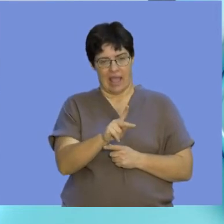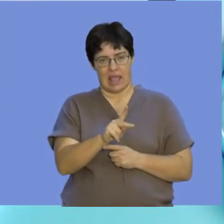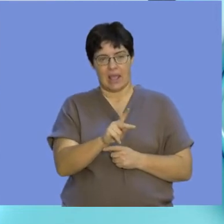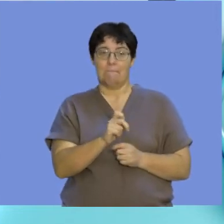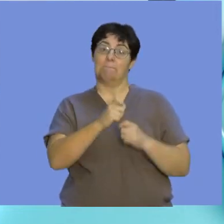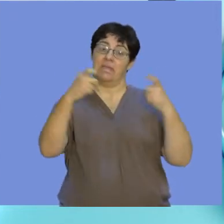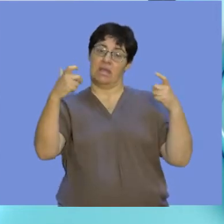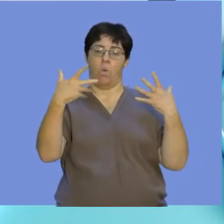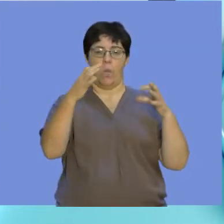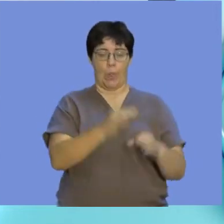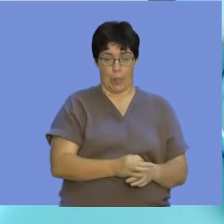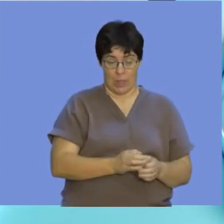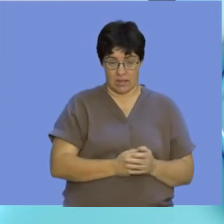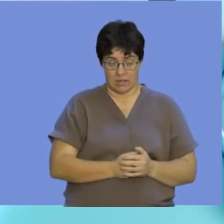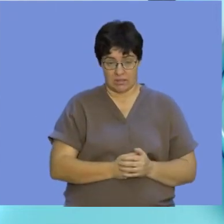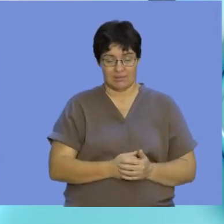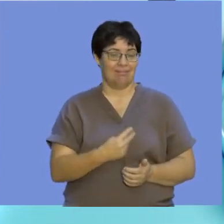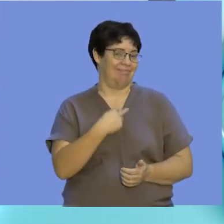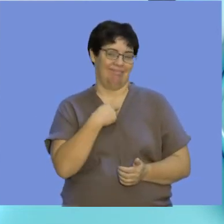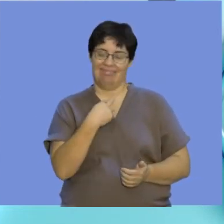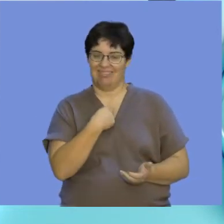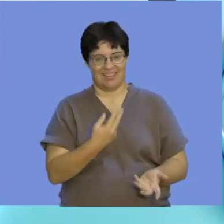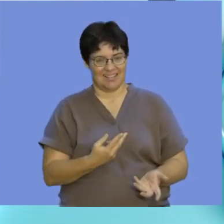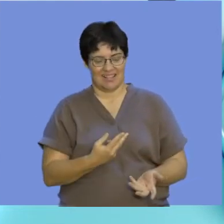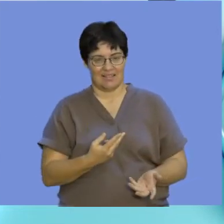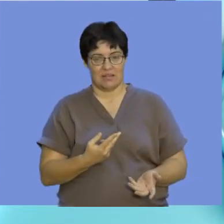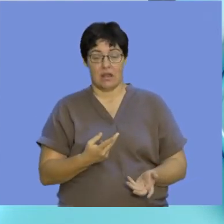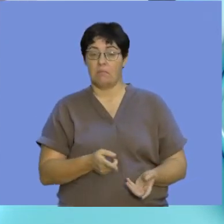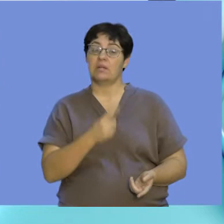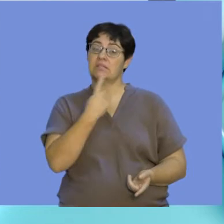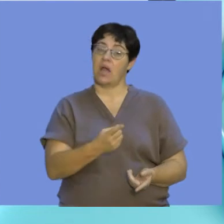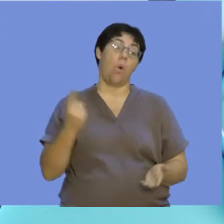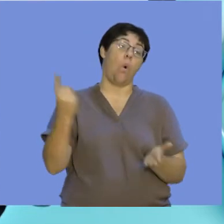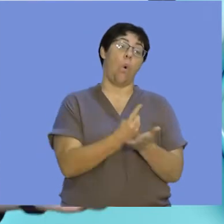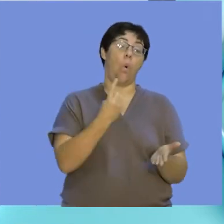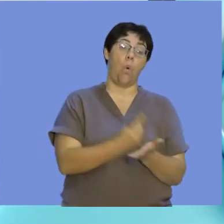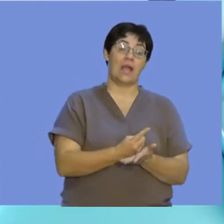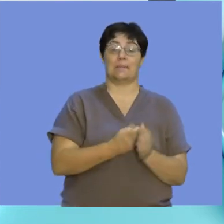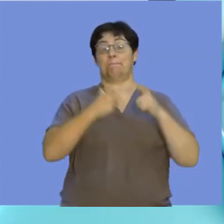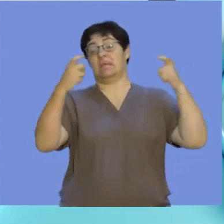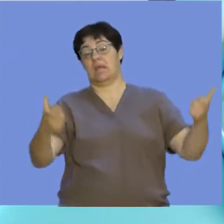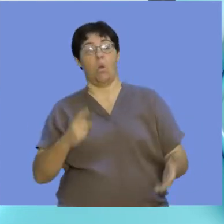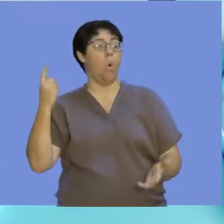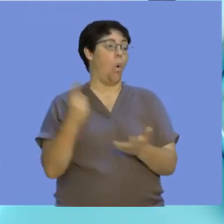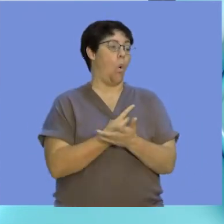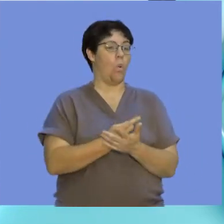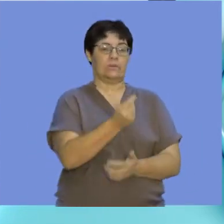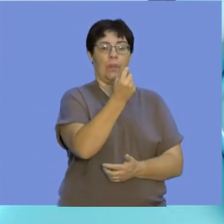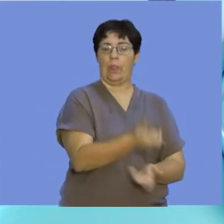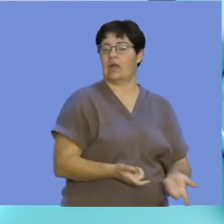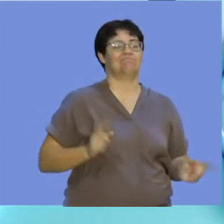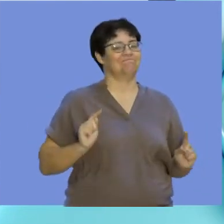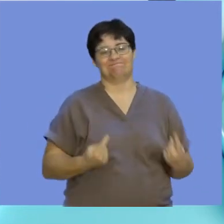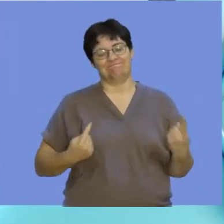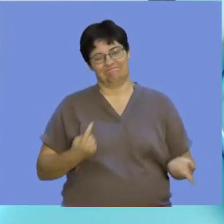big or that small. Unfortunately, I can't tell you that it's always going to be very big or it's always going to be very